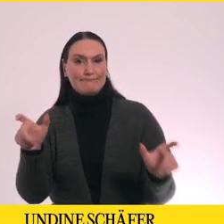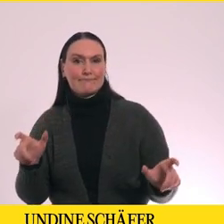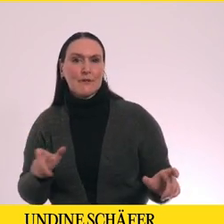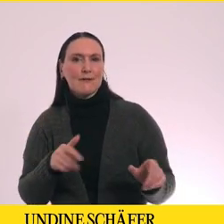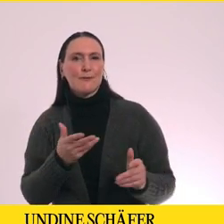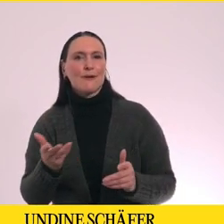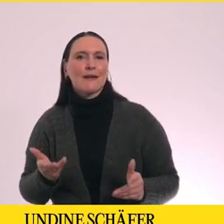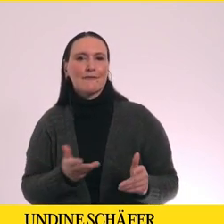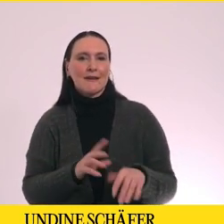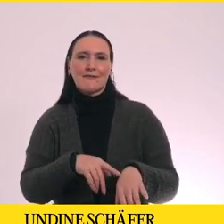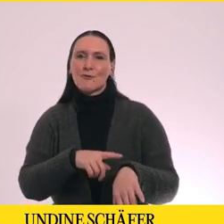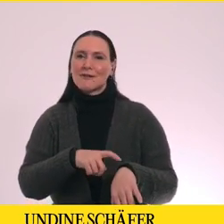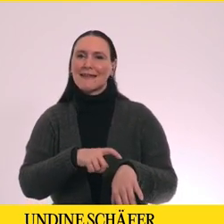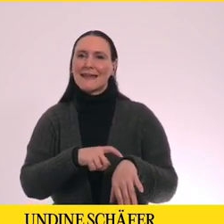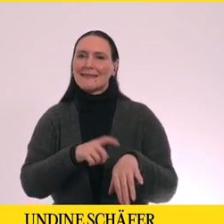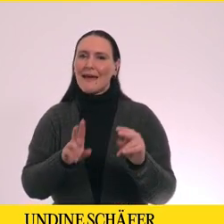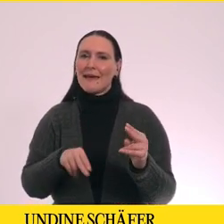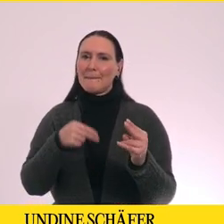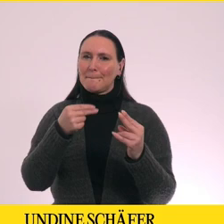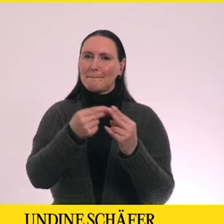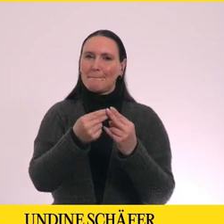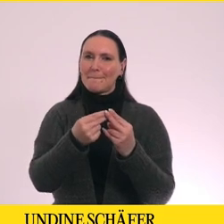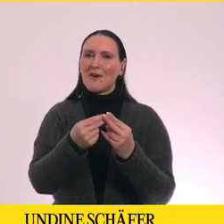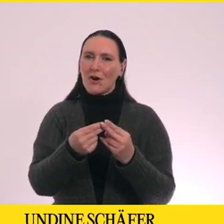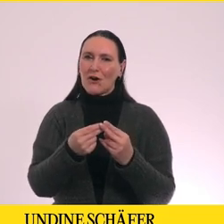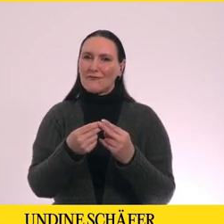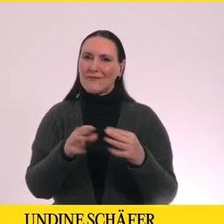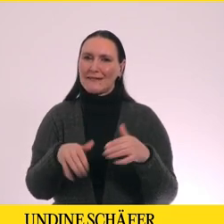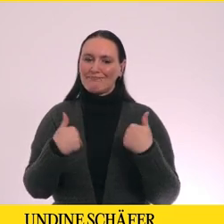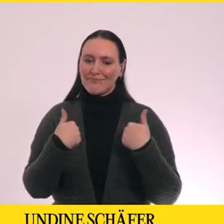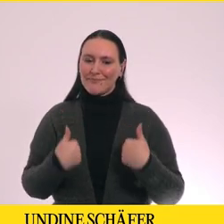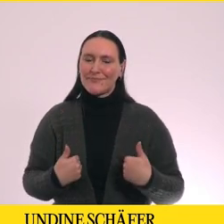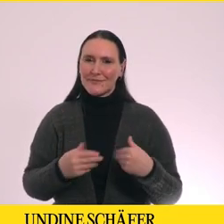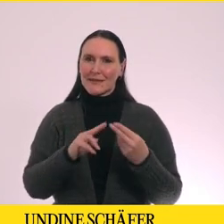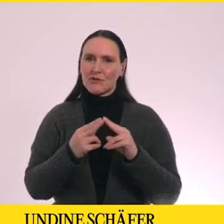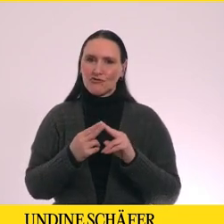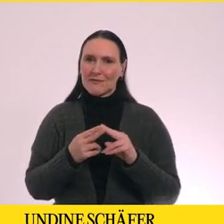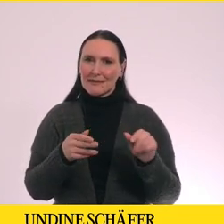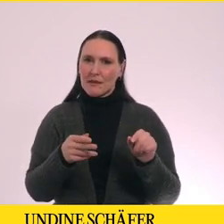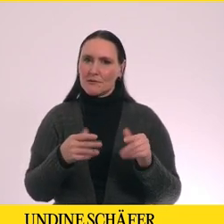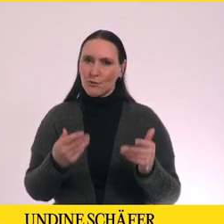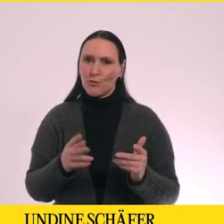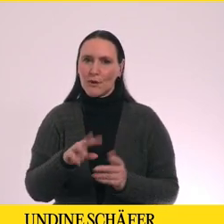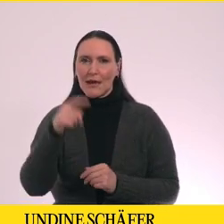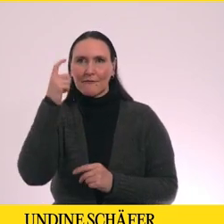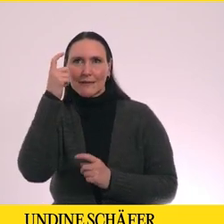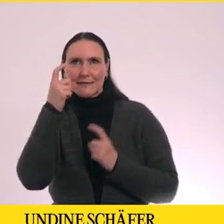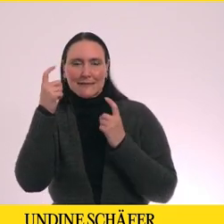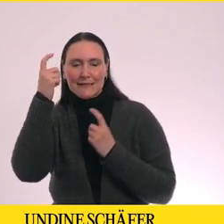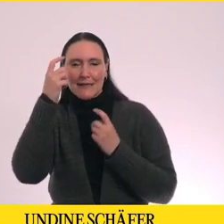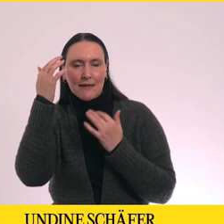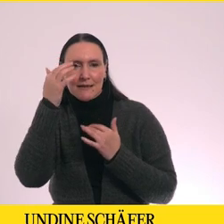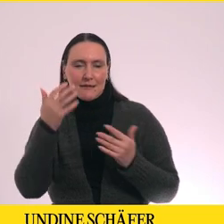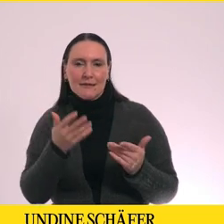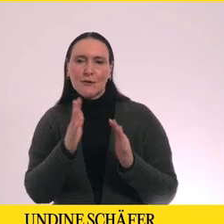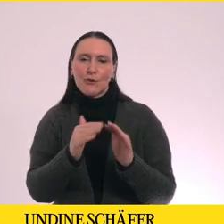contemporary conditions of citizenship, you know. So I think you're working in different domains of what I would think